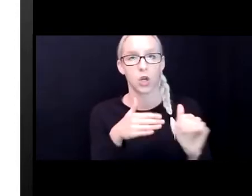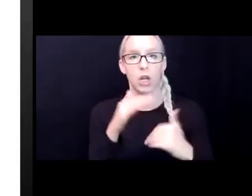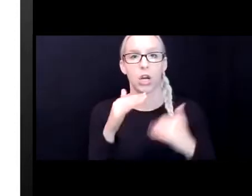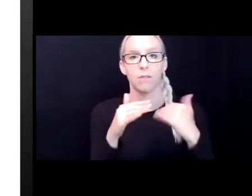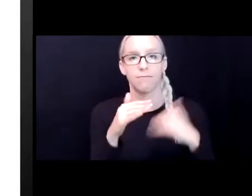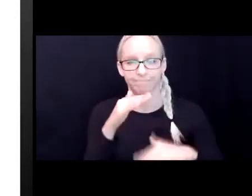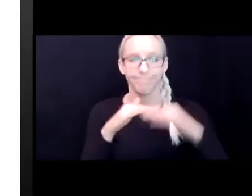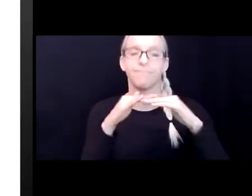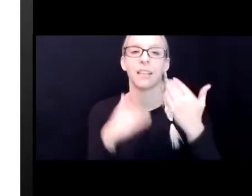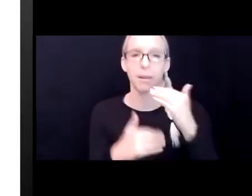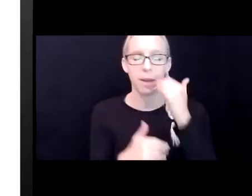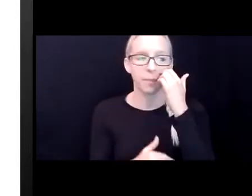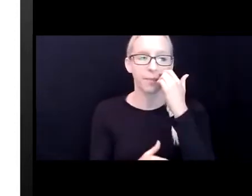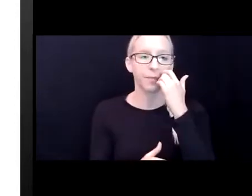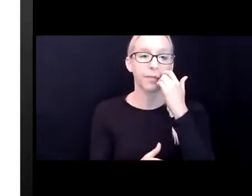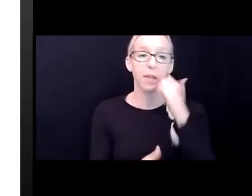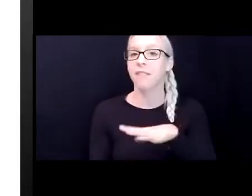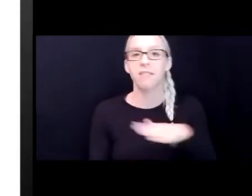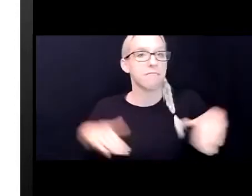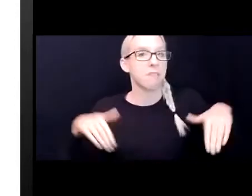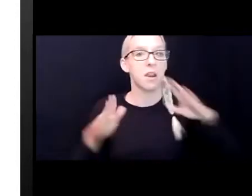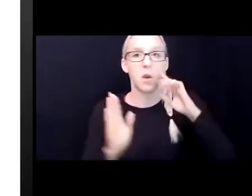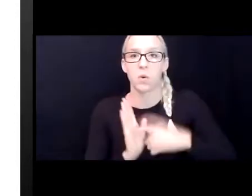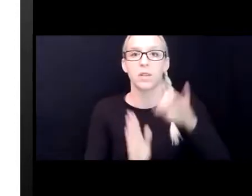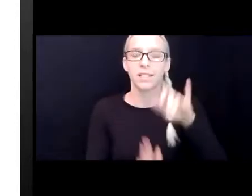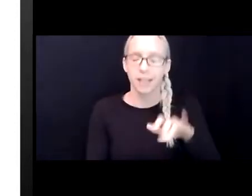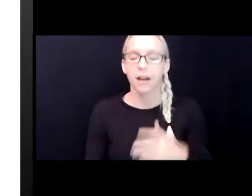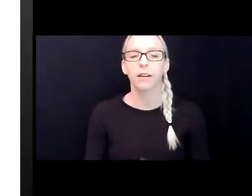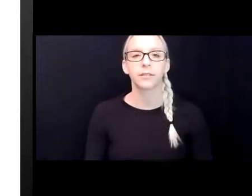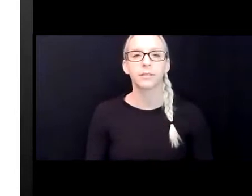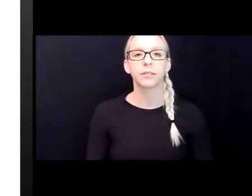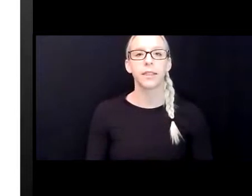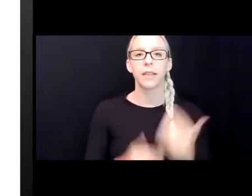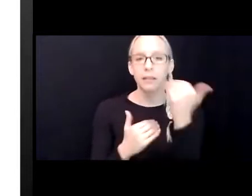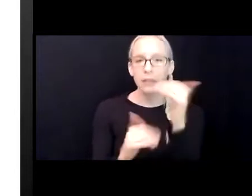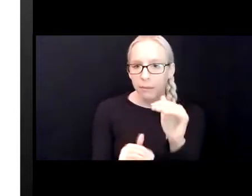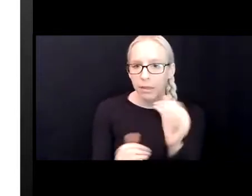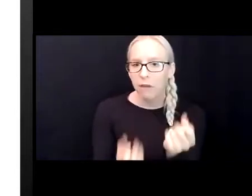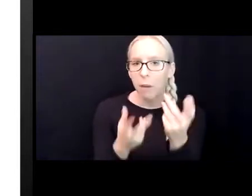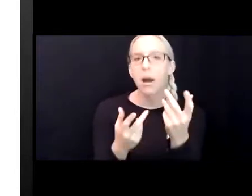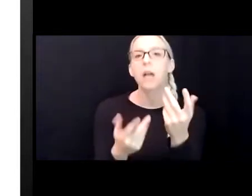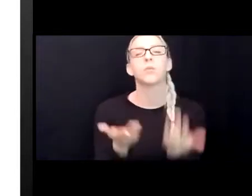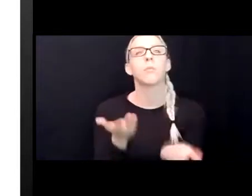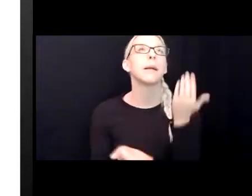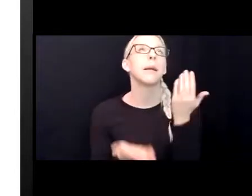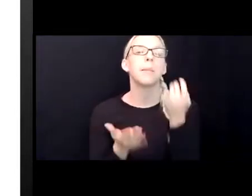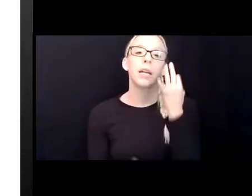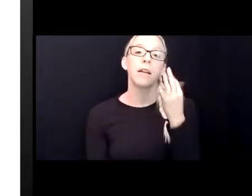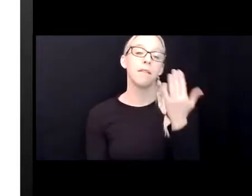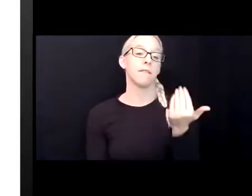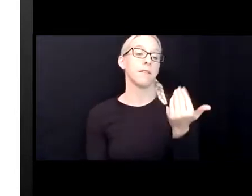because of the limit as to how much can go in. Probably someone who's been putting $15,000 a